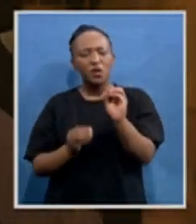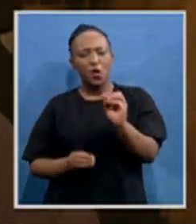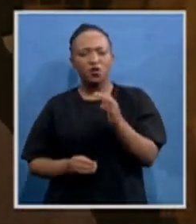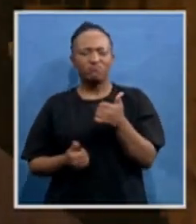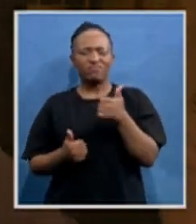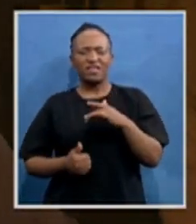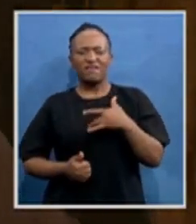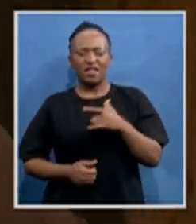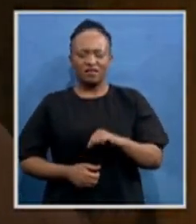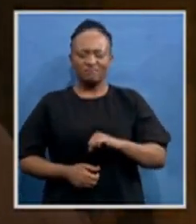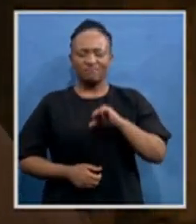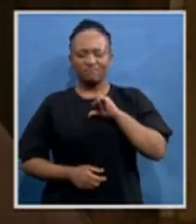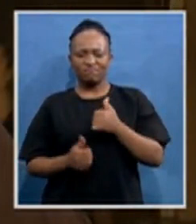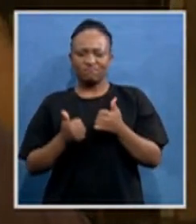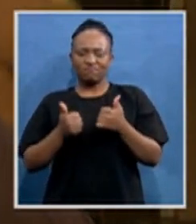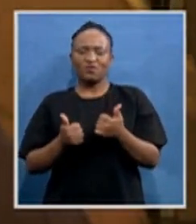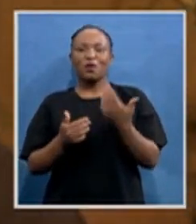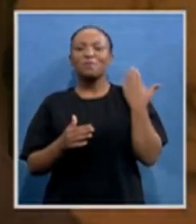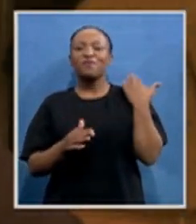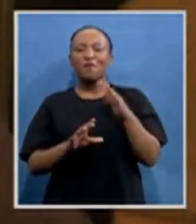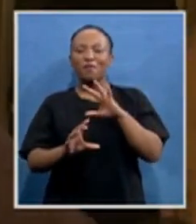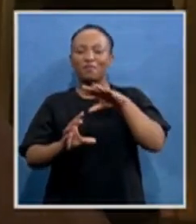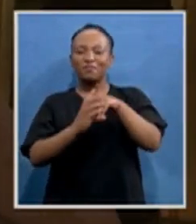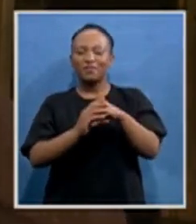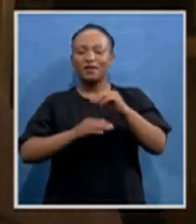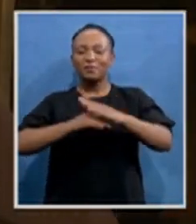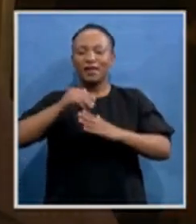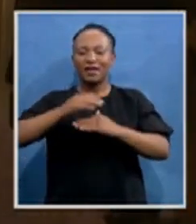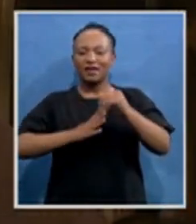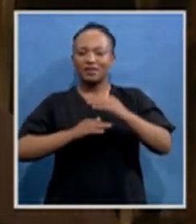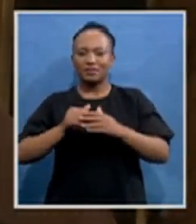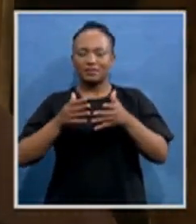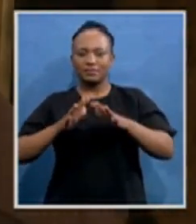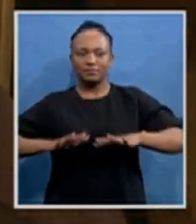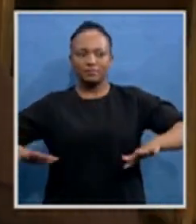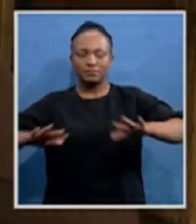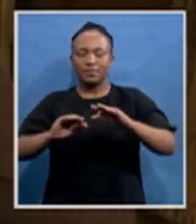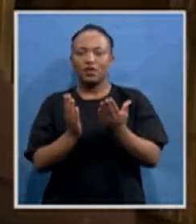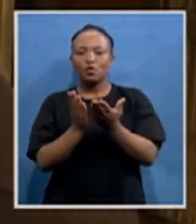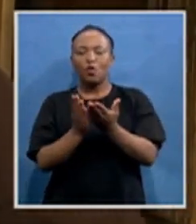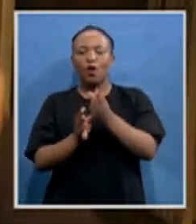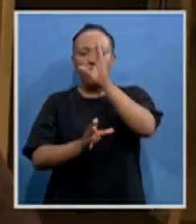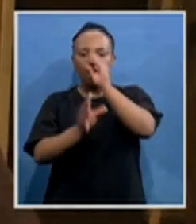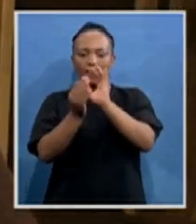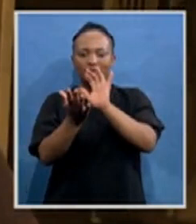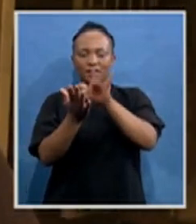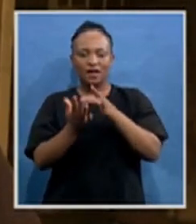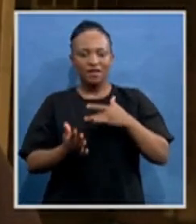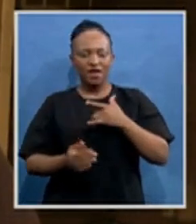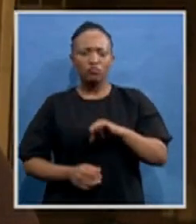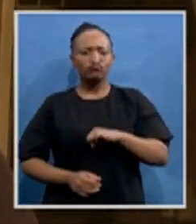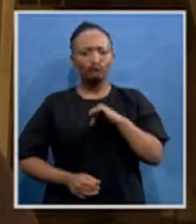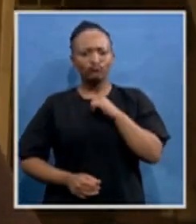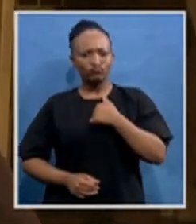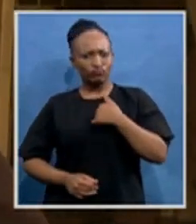constructing this Kuyasa Combined Learning Centre. There's definitely a sense of pride, and that is also part of